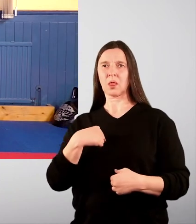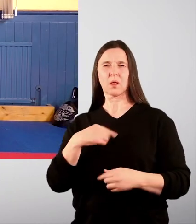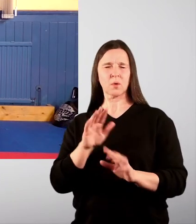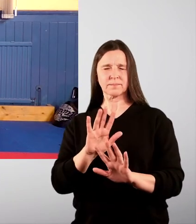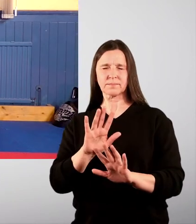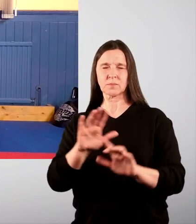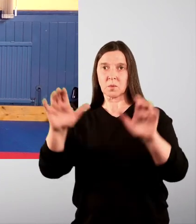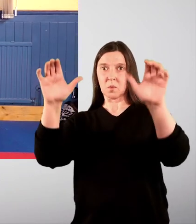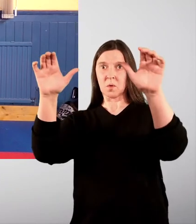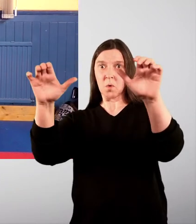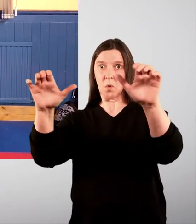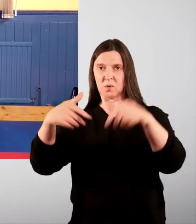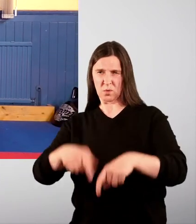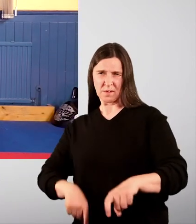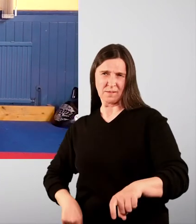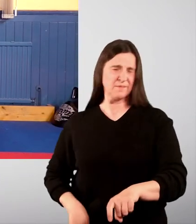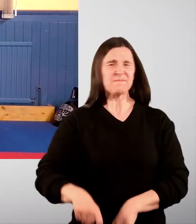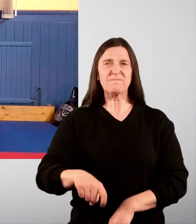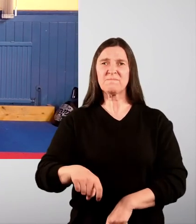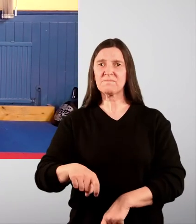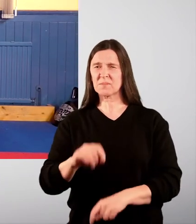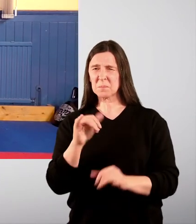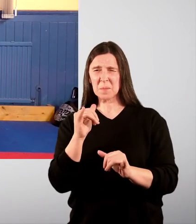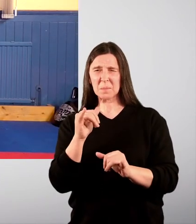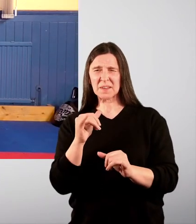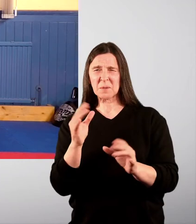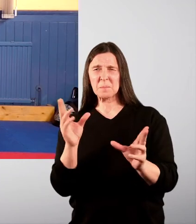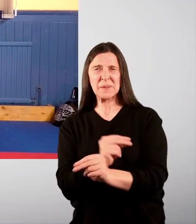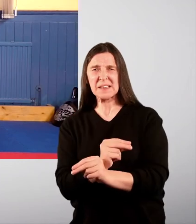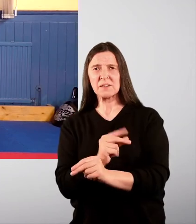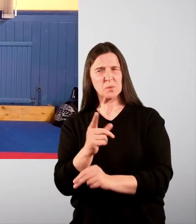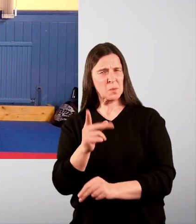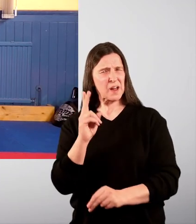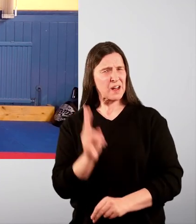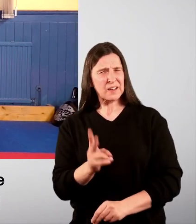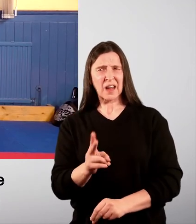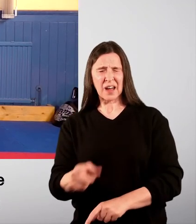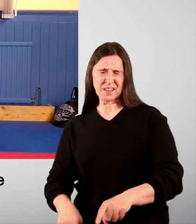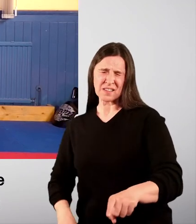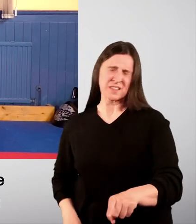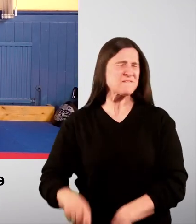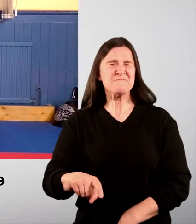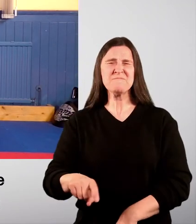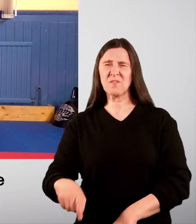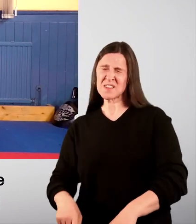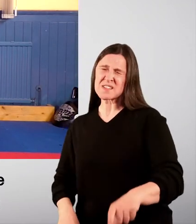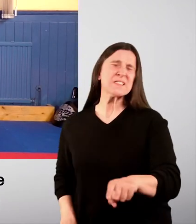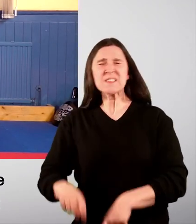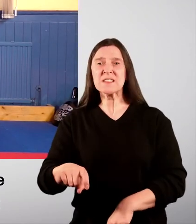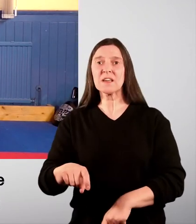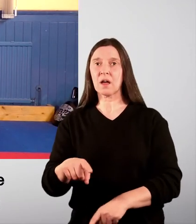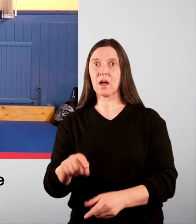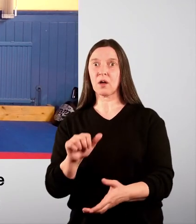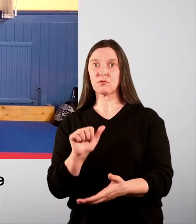without holding on, you might hit off a solid object of the attacker and fall backwards. So to prevent that happening, hold on,